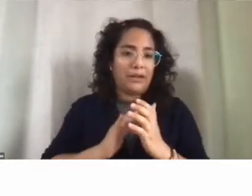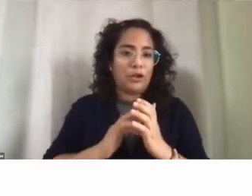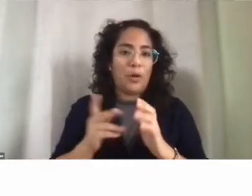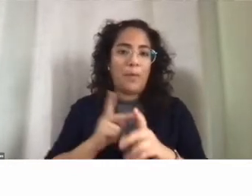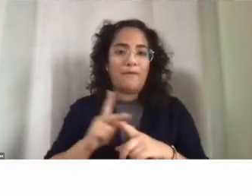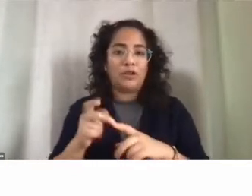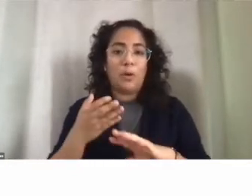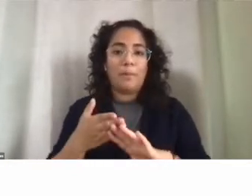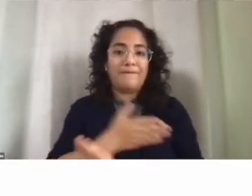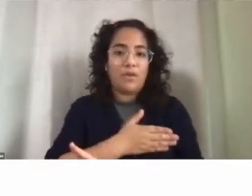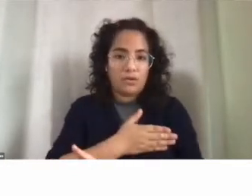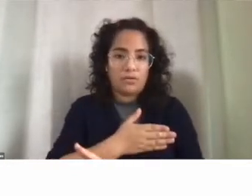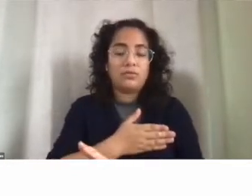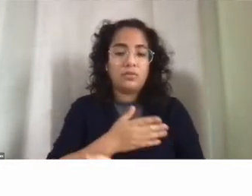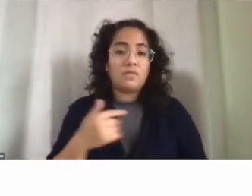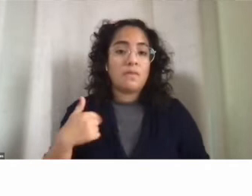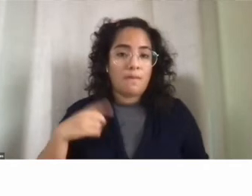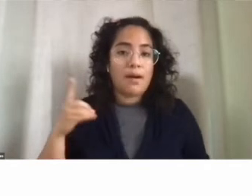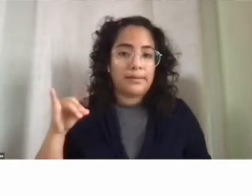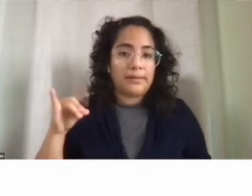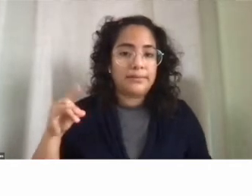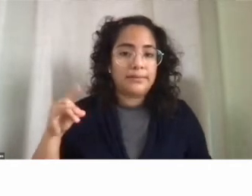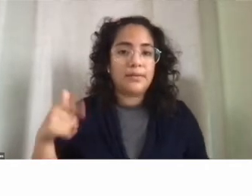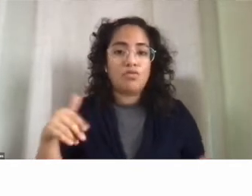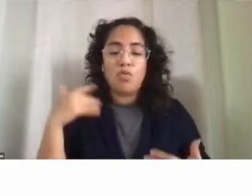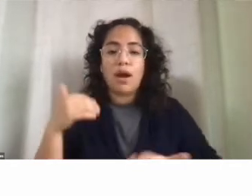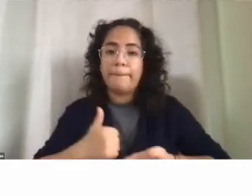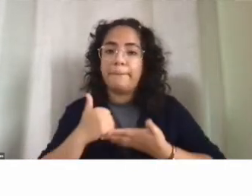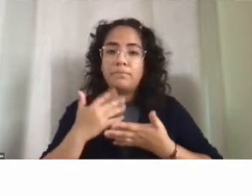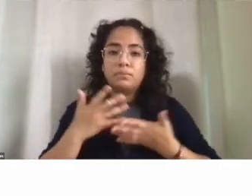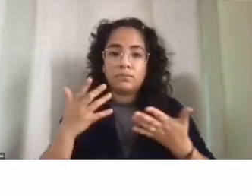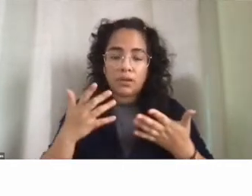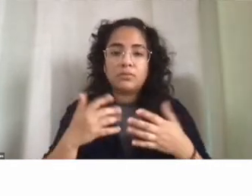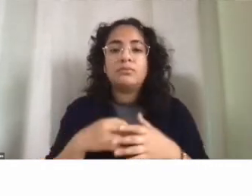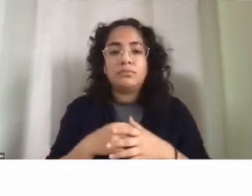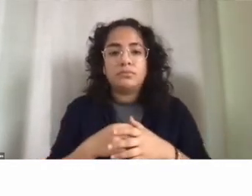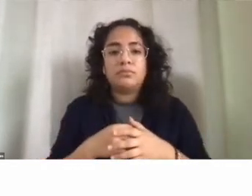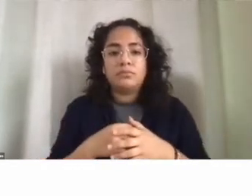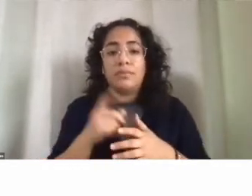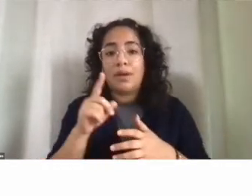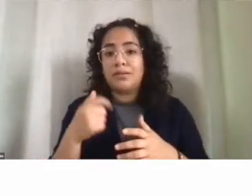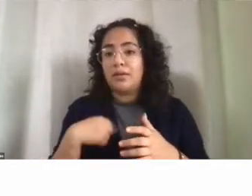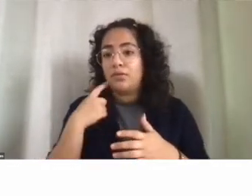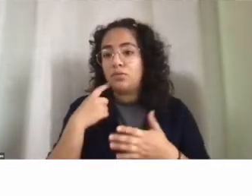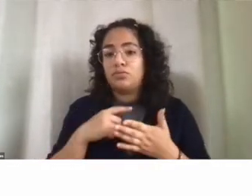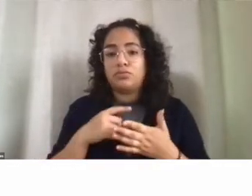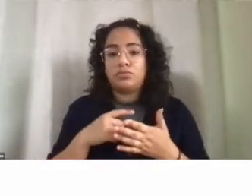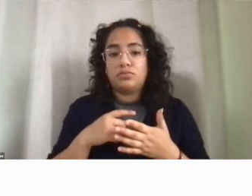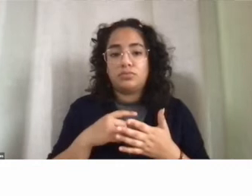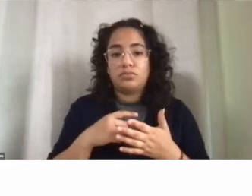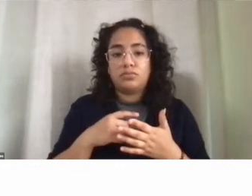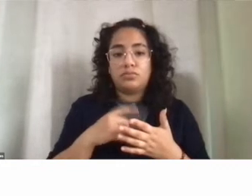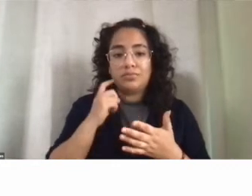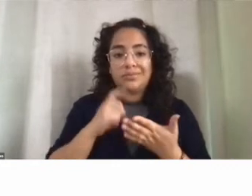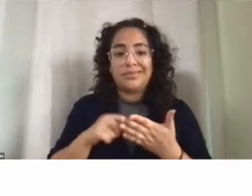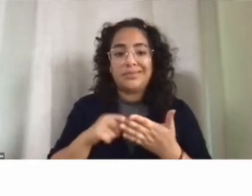time. I did, and it was very helpful because I saw a friend of mine get COVID for